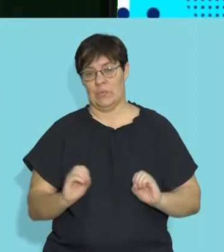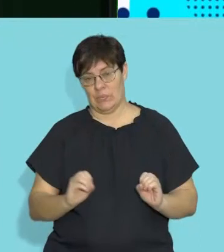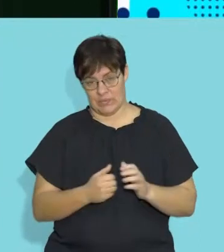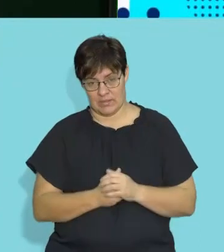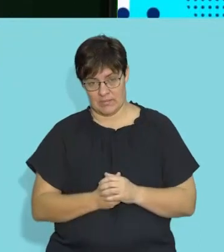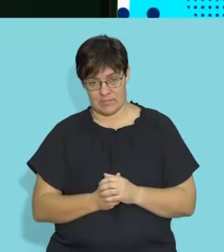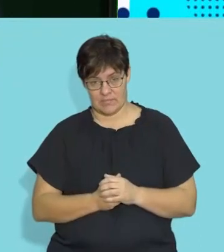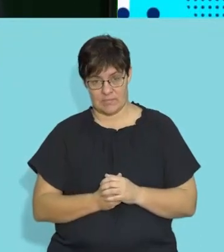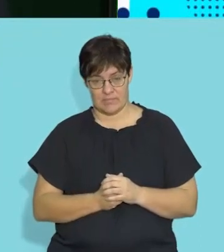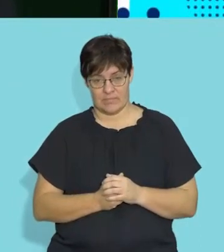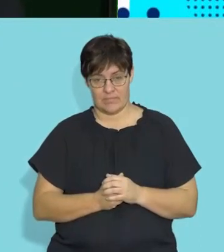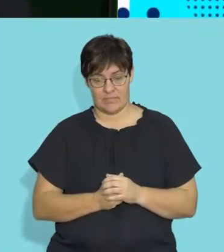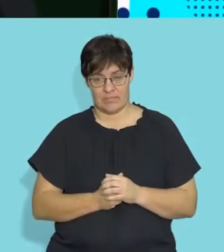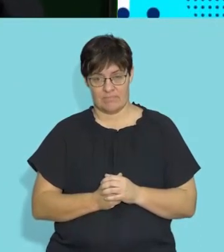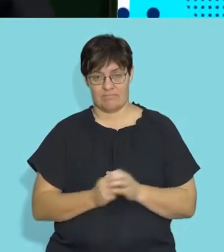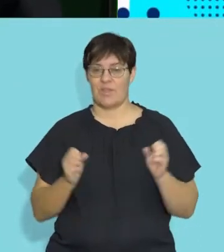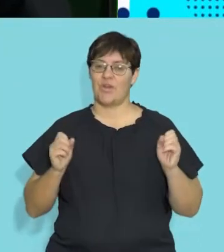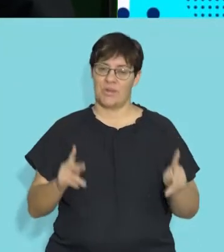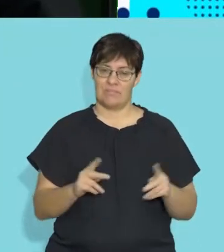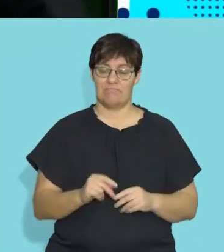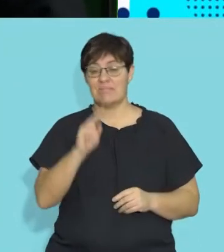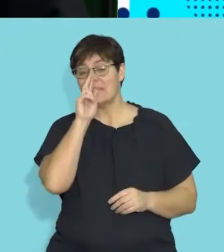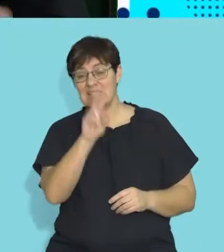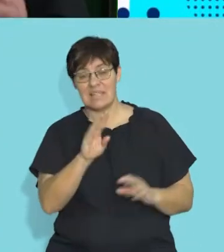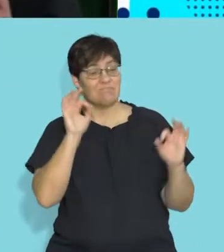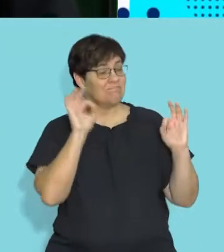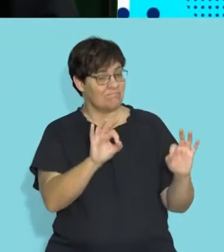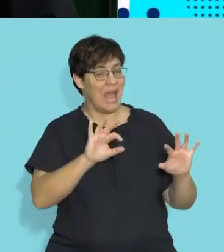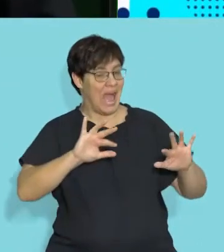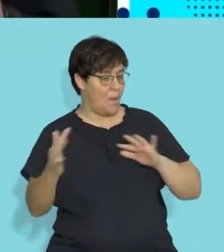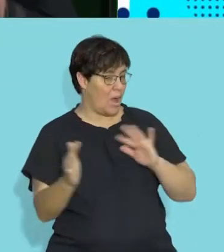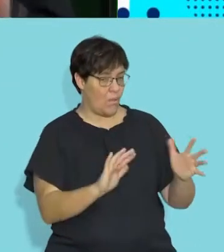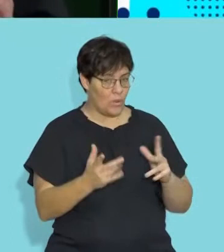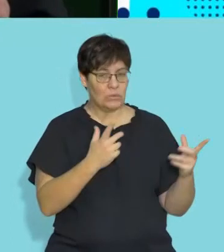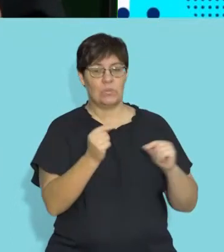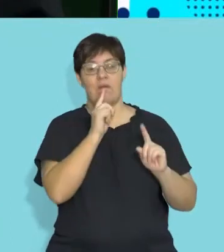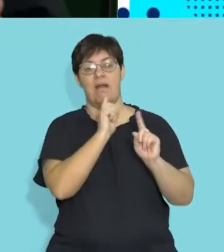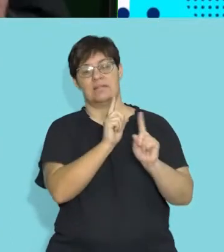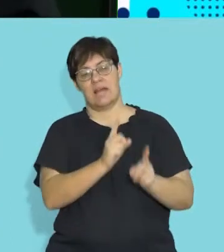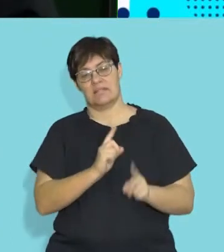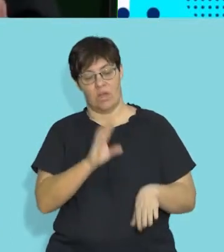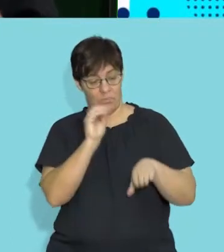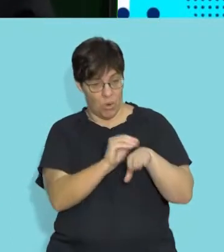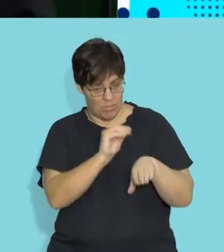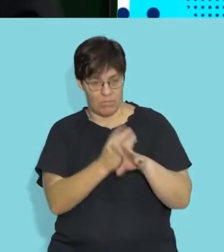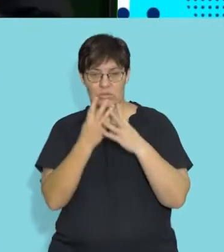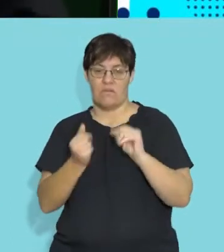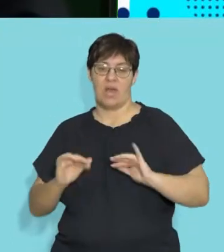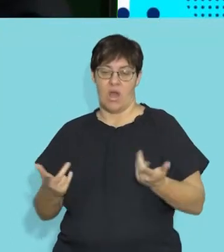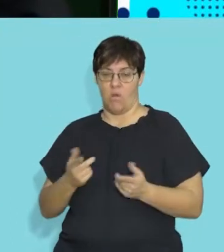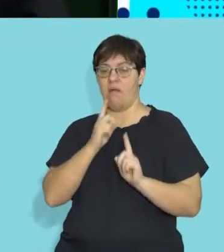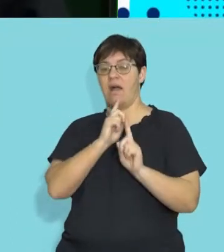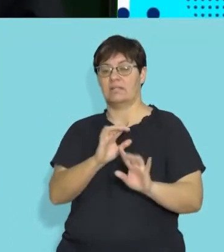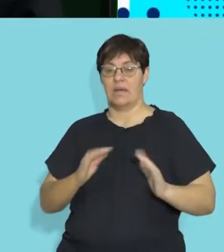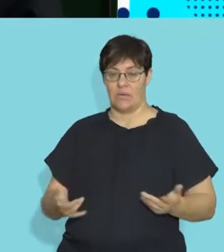challenges that the business may experience. Okay, guys, you've seen exactly how to go about answering questions of this